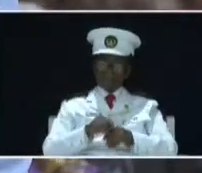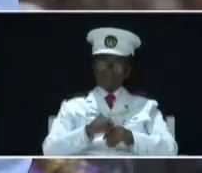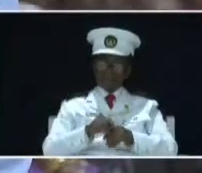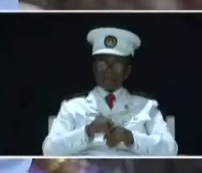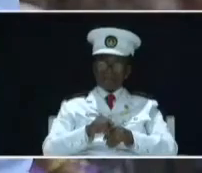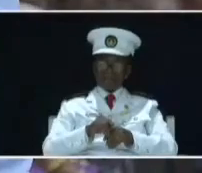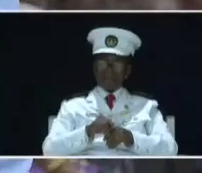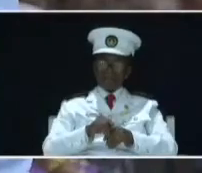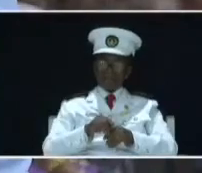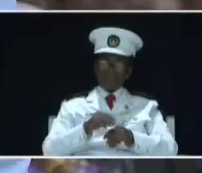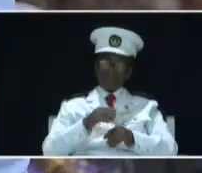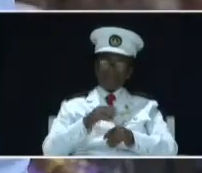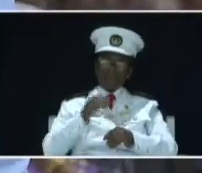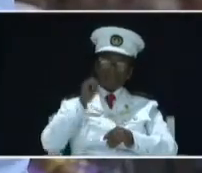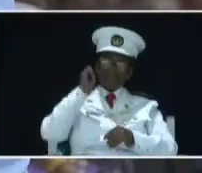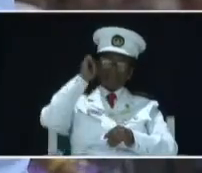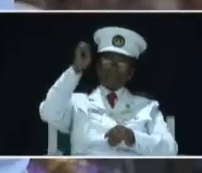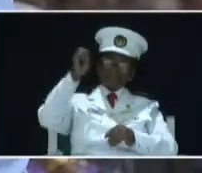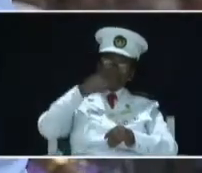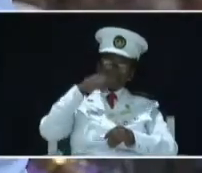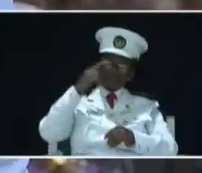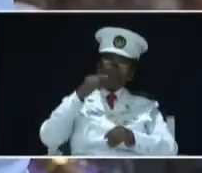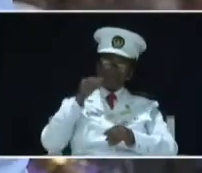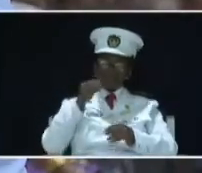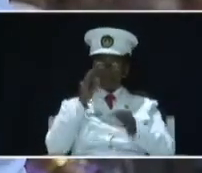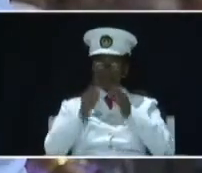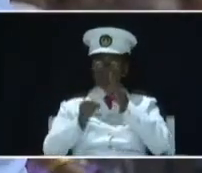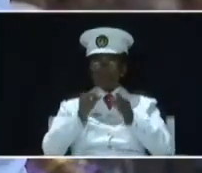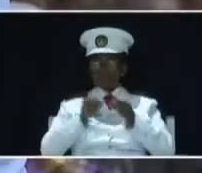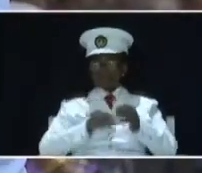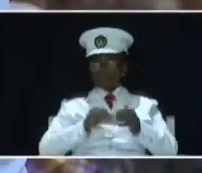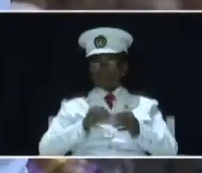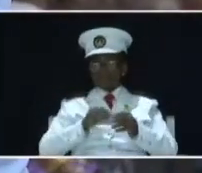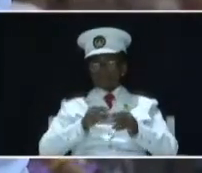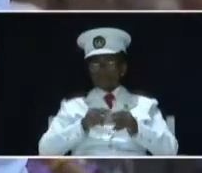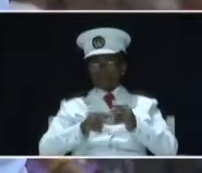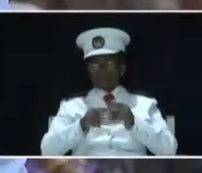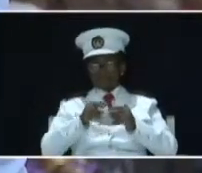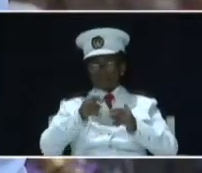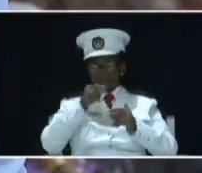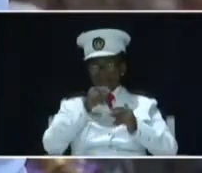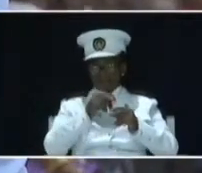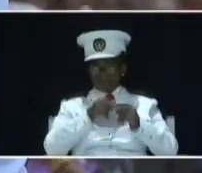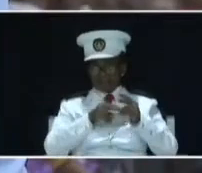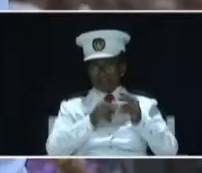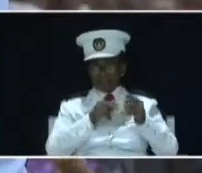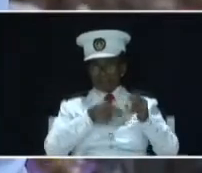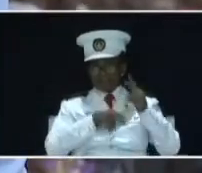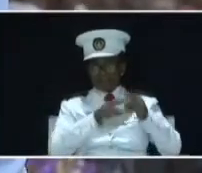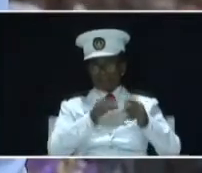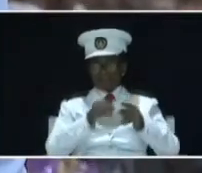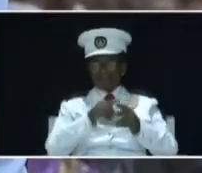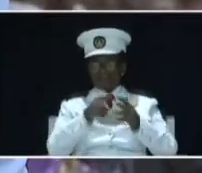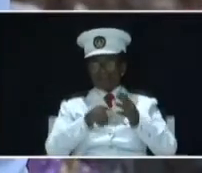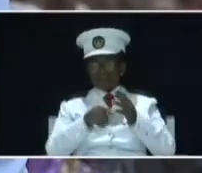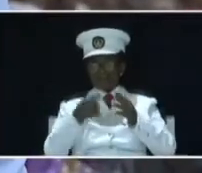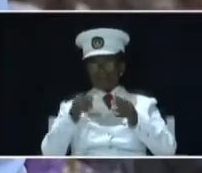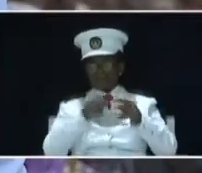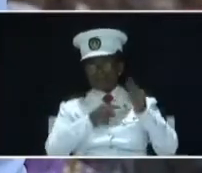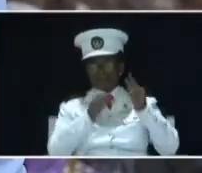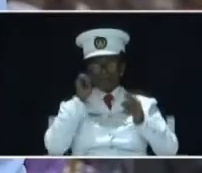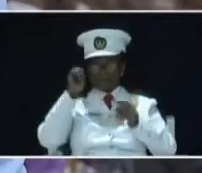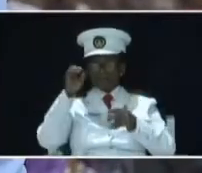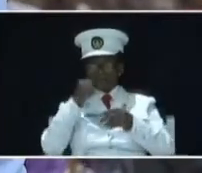And he said, if there be any prophets among the people, he will reveal himself to the prophet